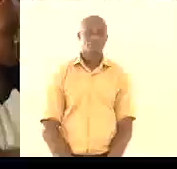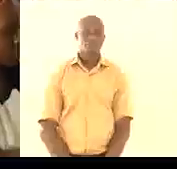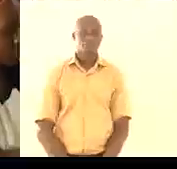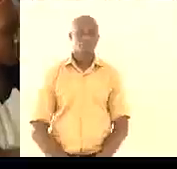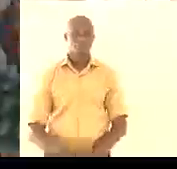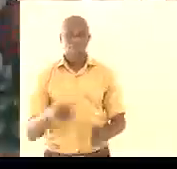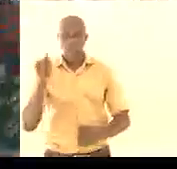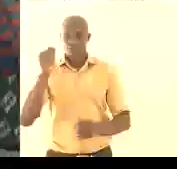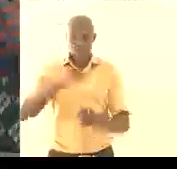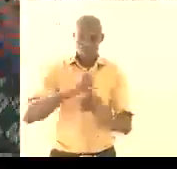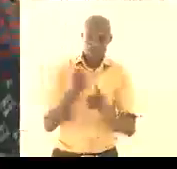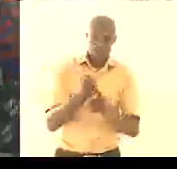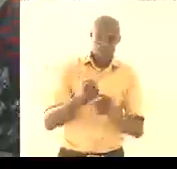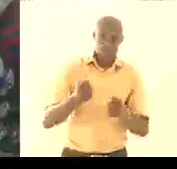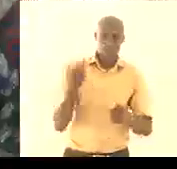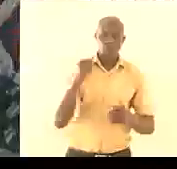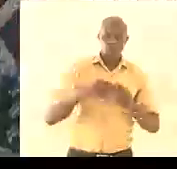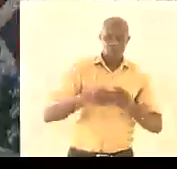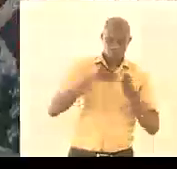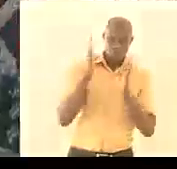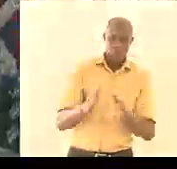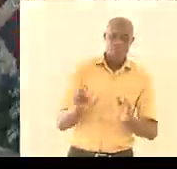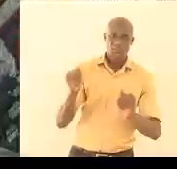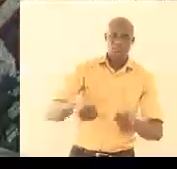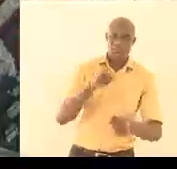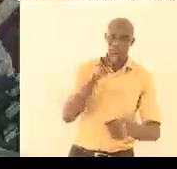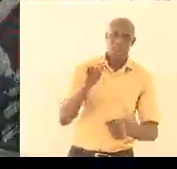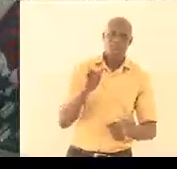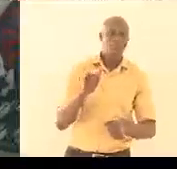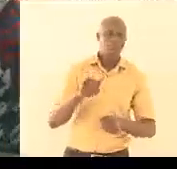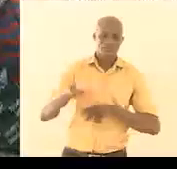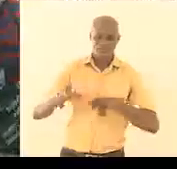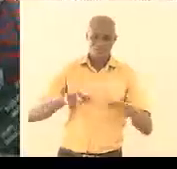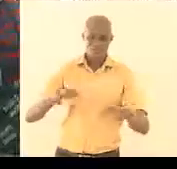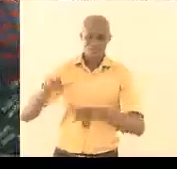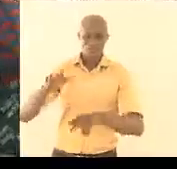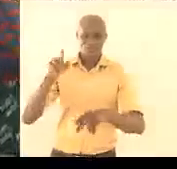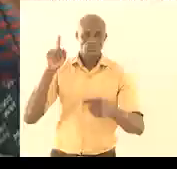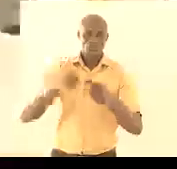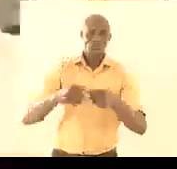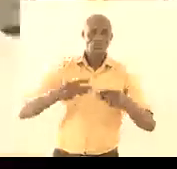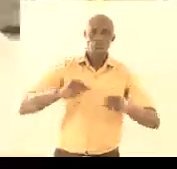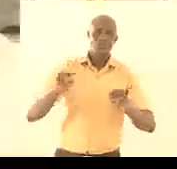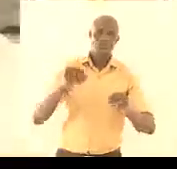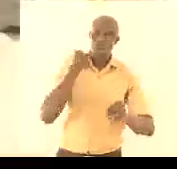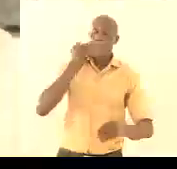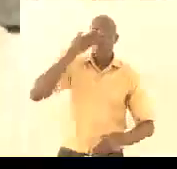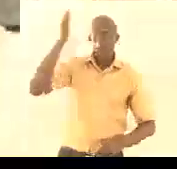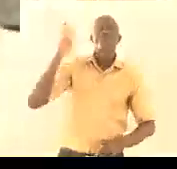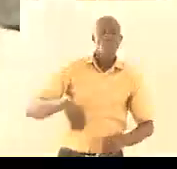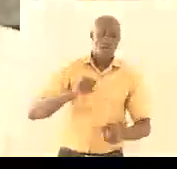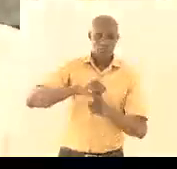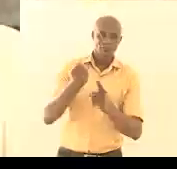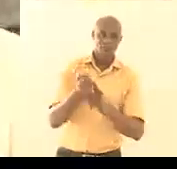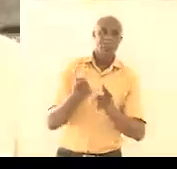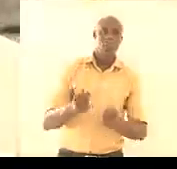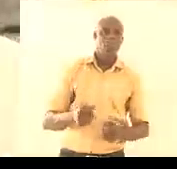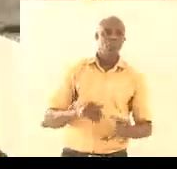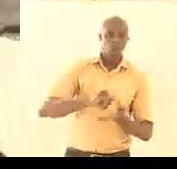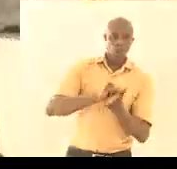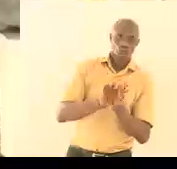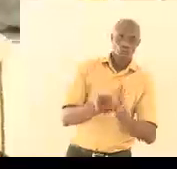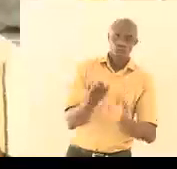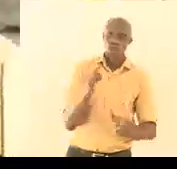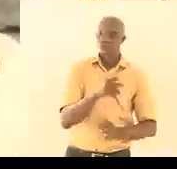A situation where the leaders of our society can no longer take a stroll to the market is a bad situation, isn't it? Those of you who